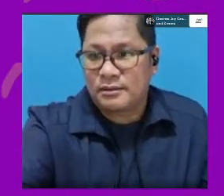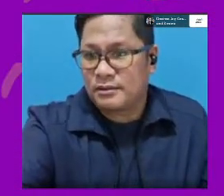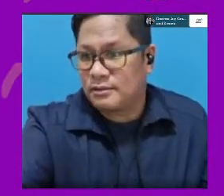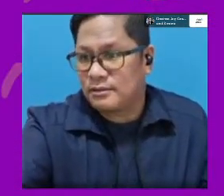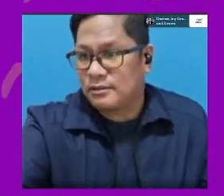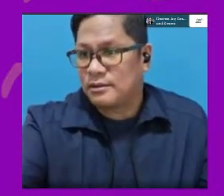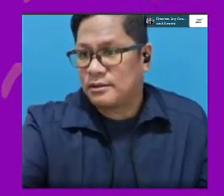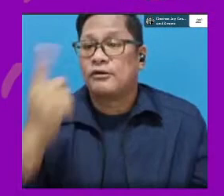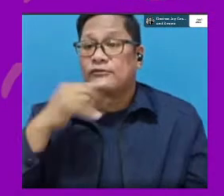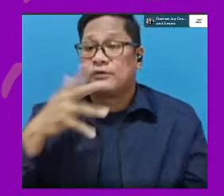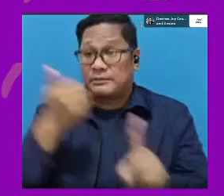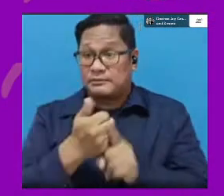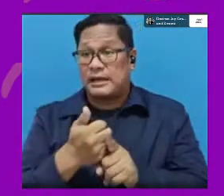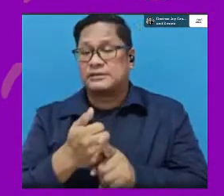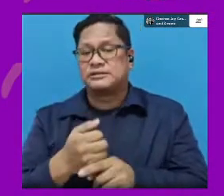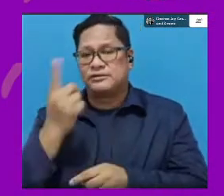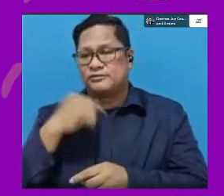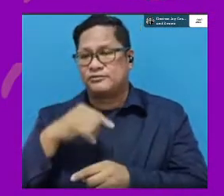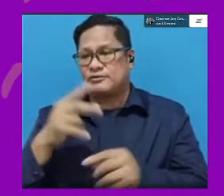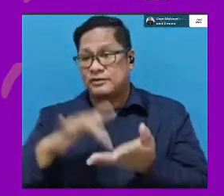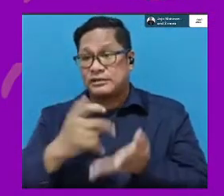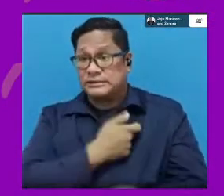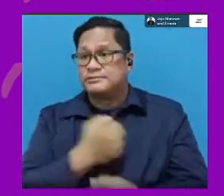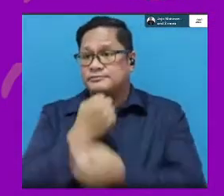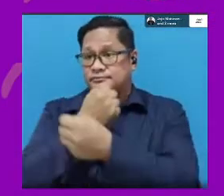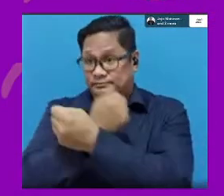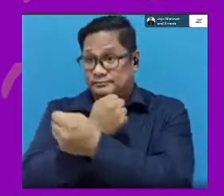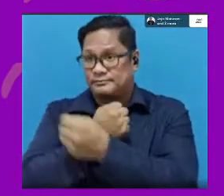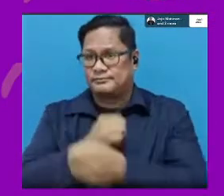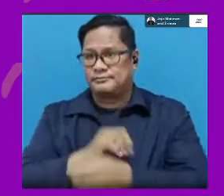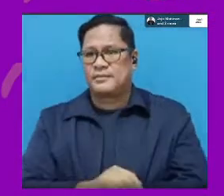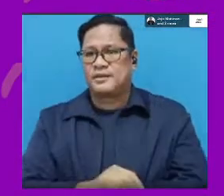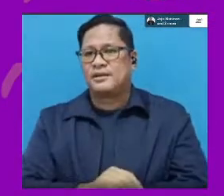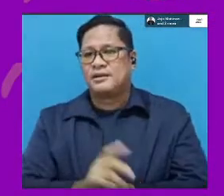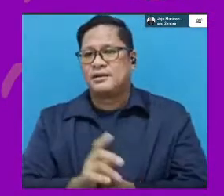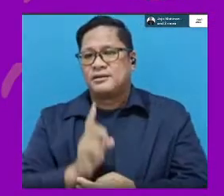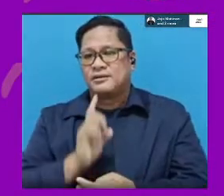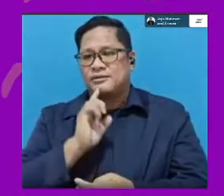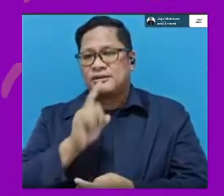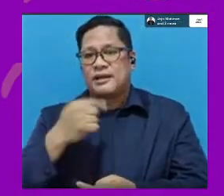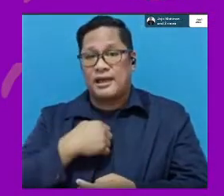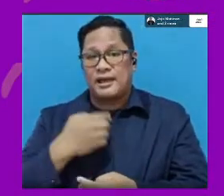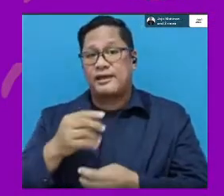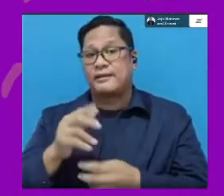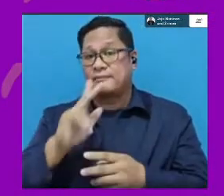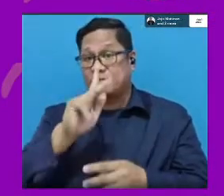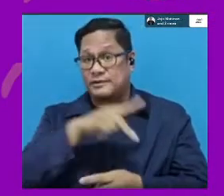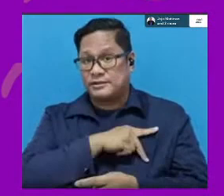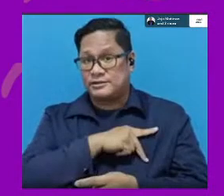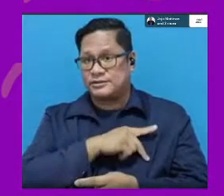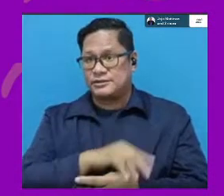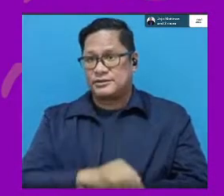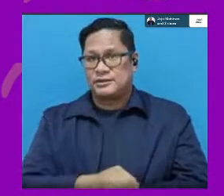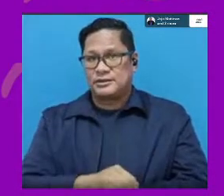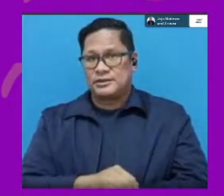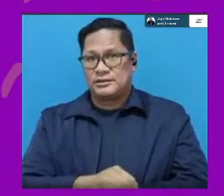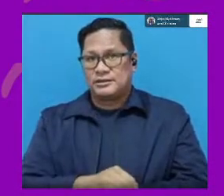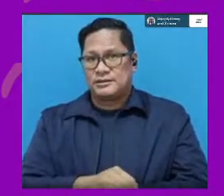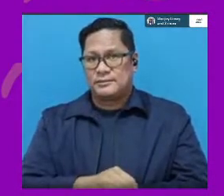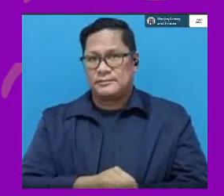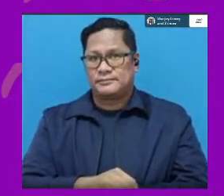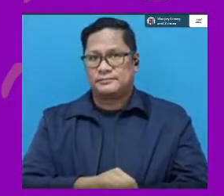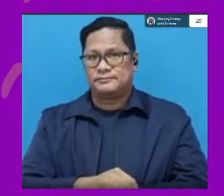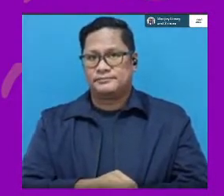of the vaccine are minimized. I personally am a public health person and I believe